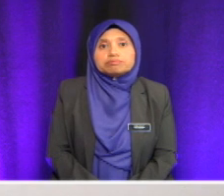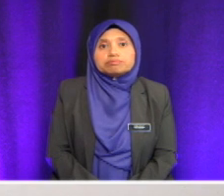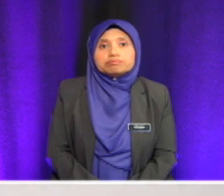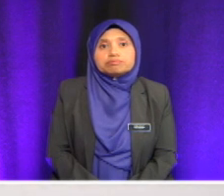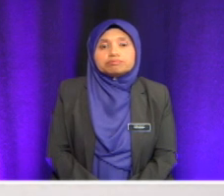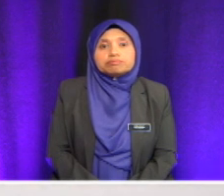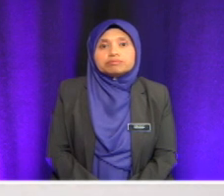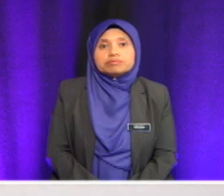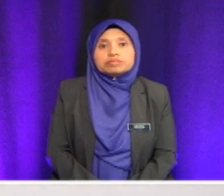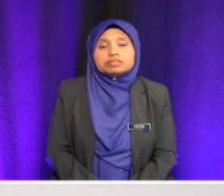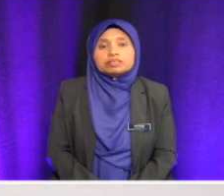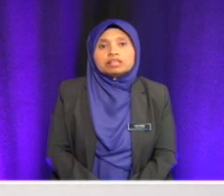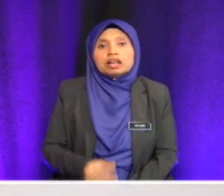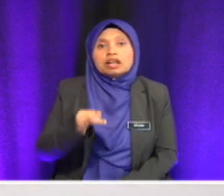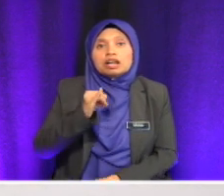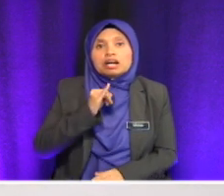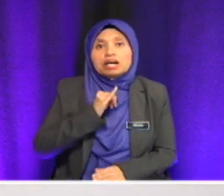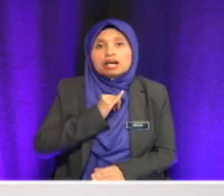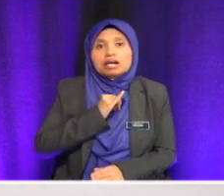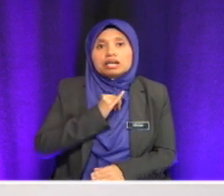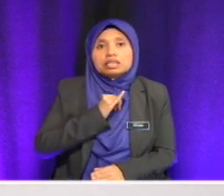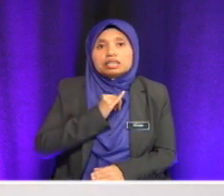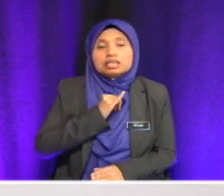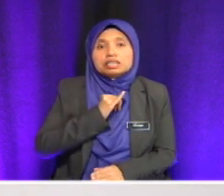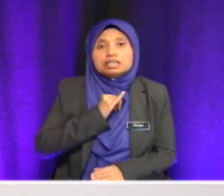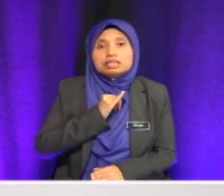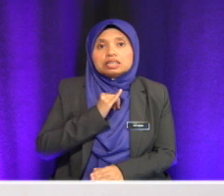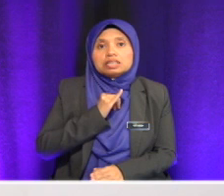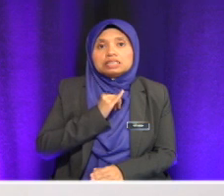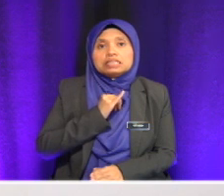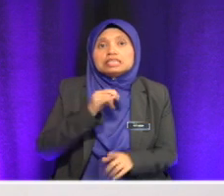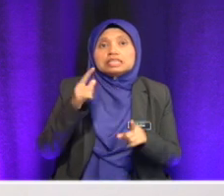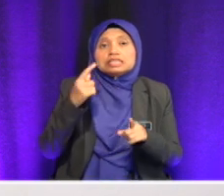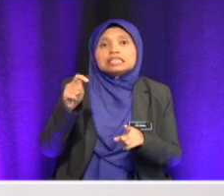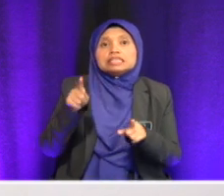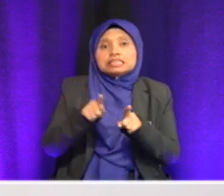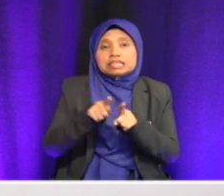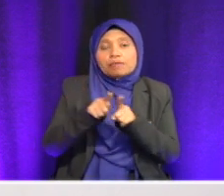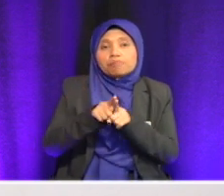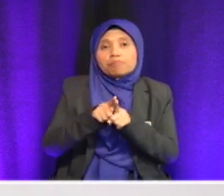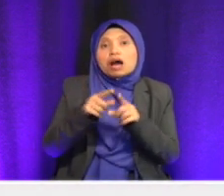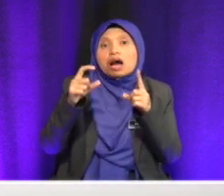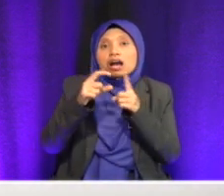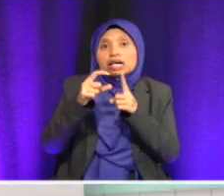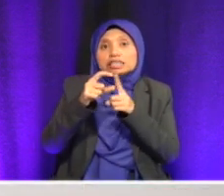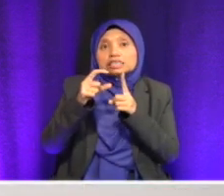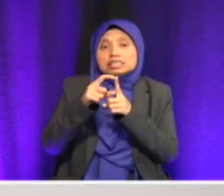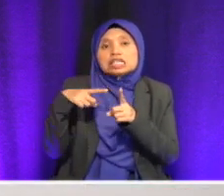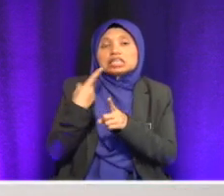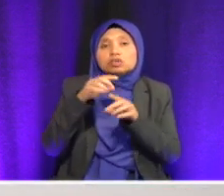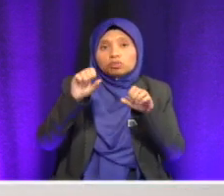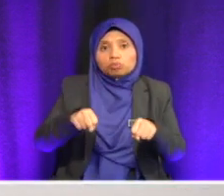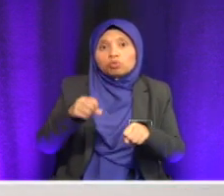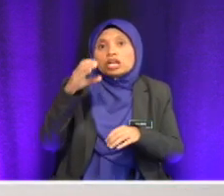Unusual friendship and loyal to her friend. I think the keyword is they actually use the same word. Okay, so we okay. can find clearly